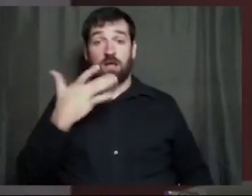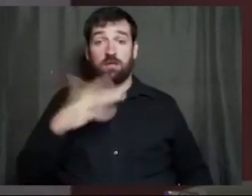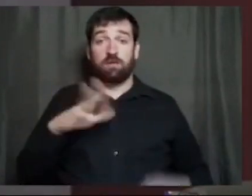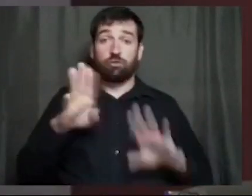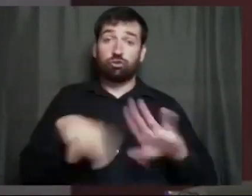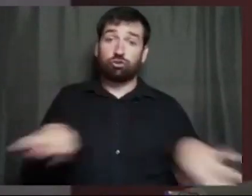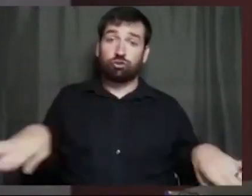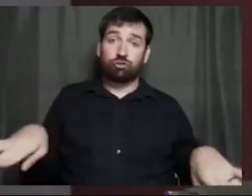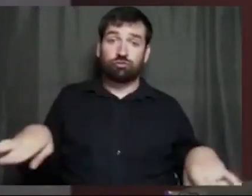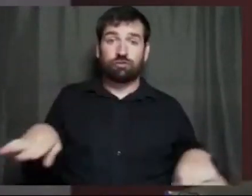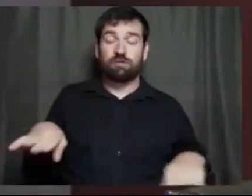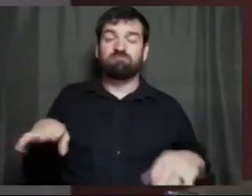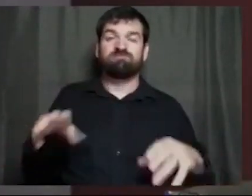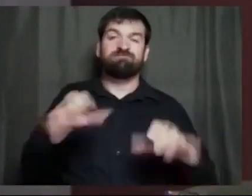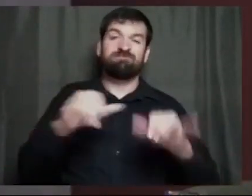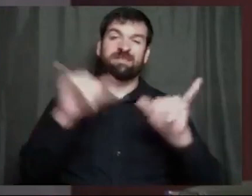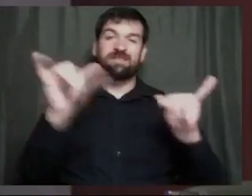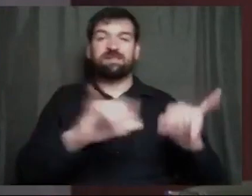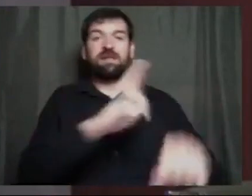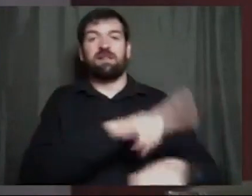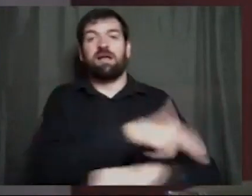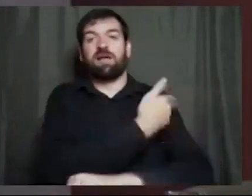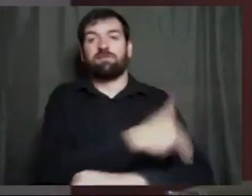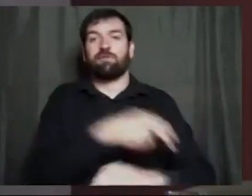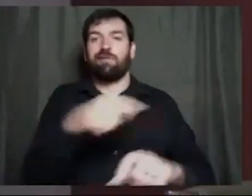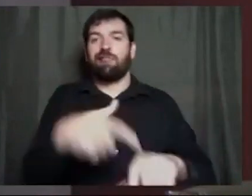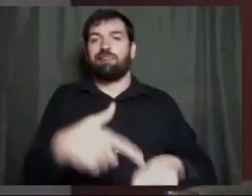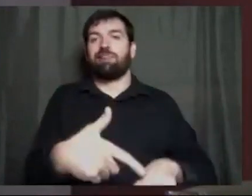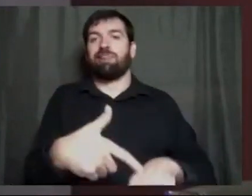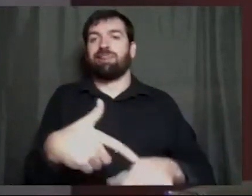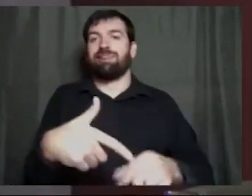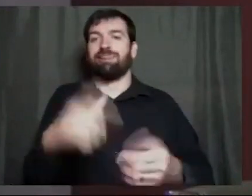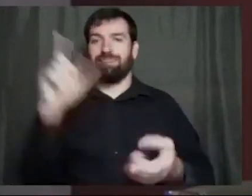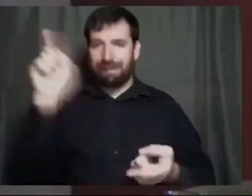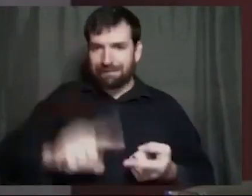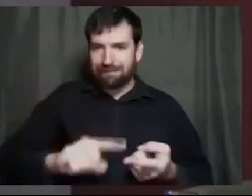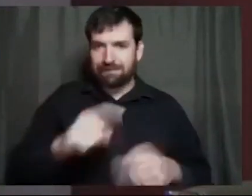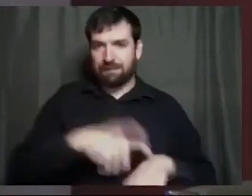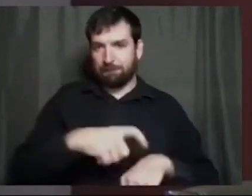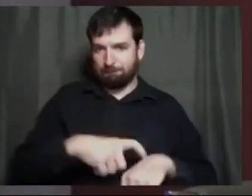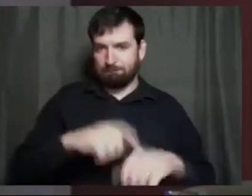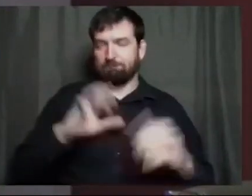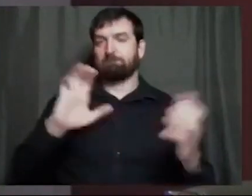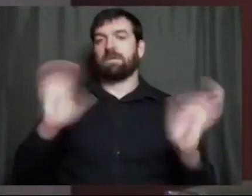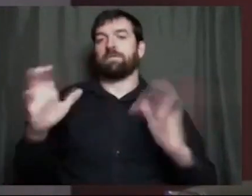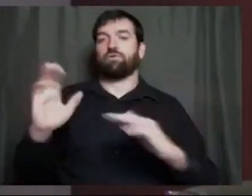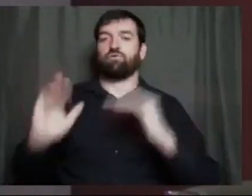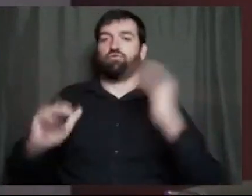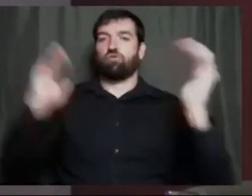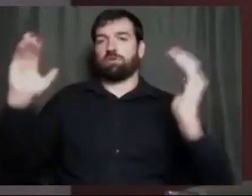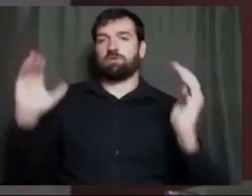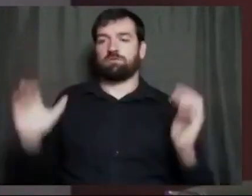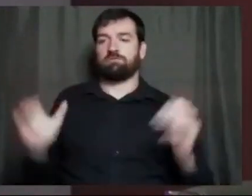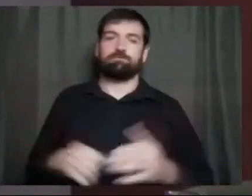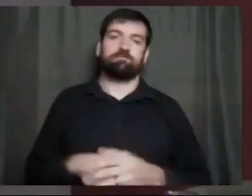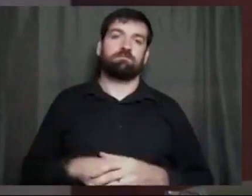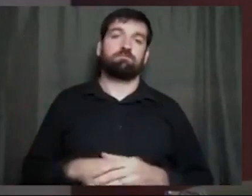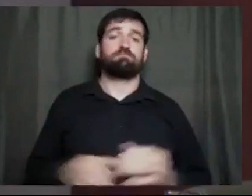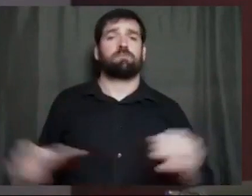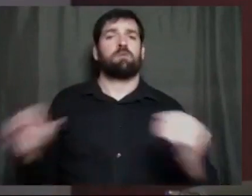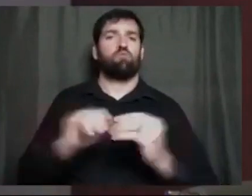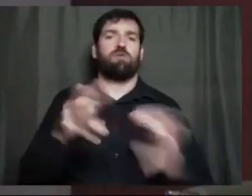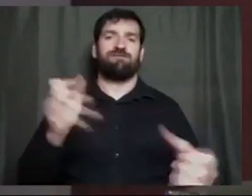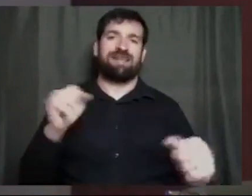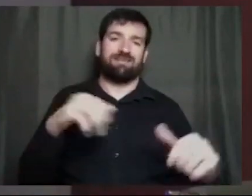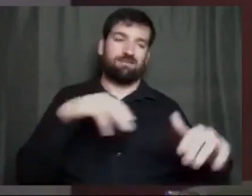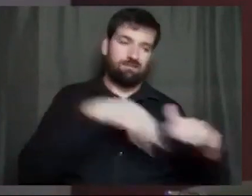period of time than adults do, even with COVID infection, and so we have a little bit faster kind of admission and discharge rate. But we